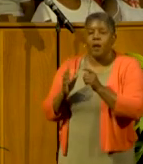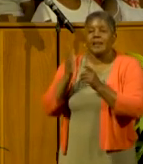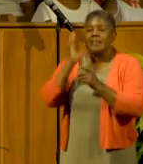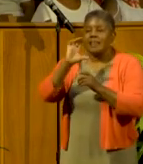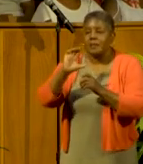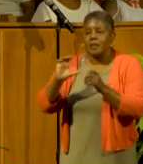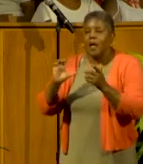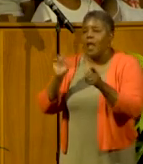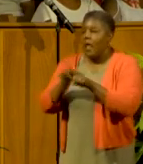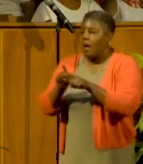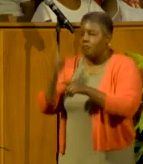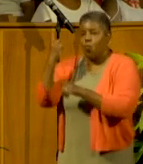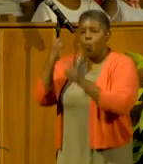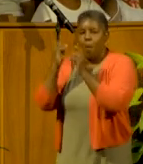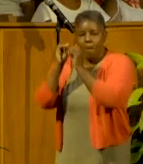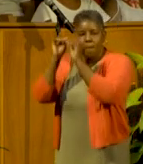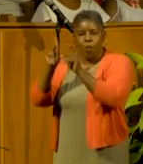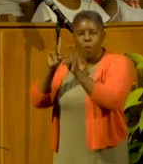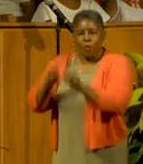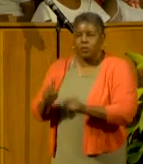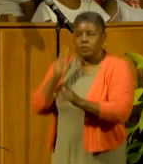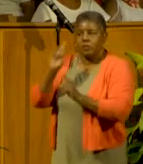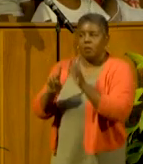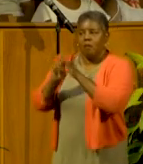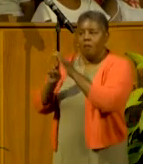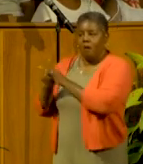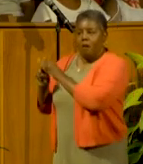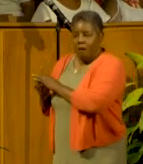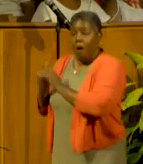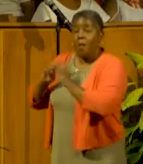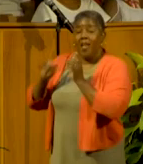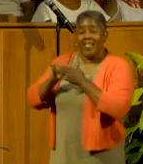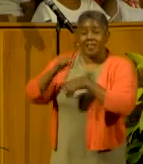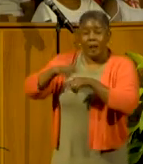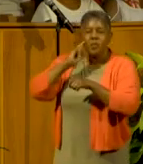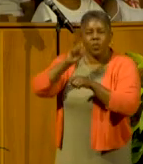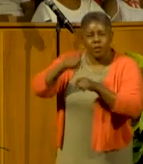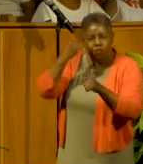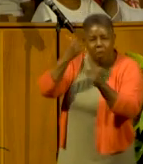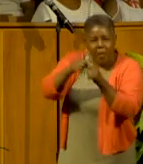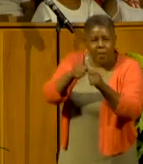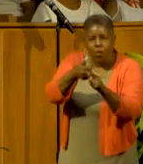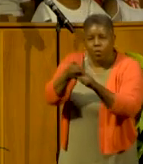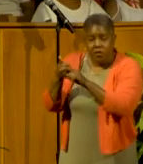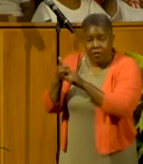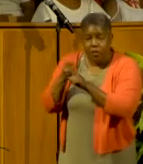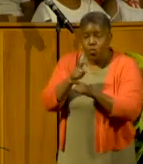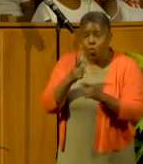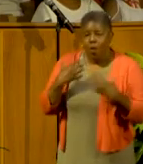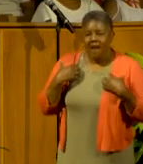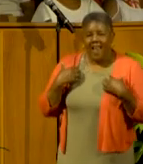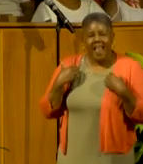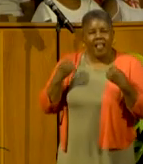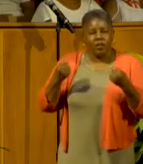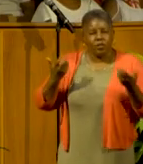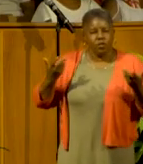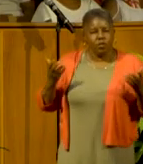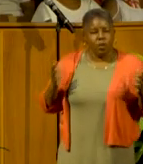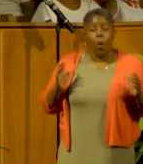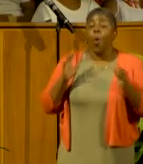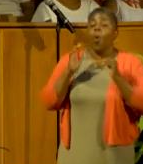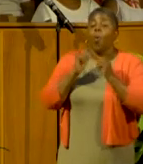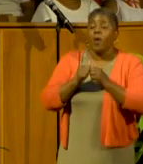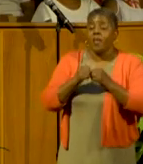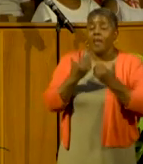there will seem to be no respite place in sight. Yeah. But it's during those times that you must remember that you are human